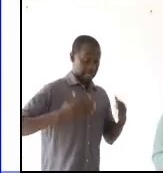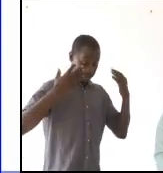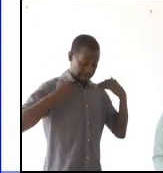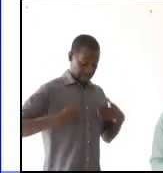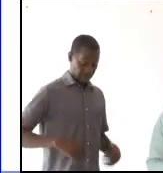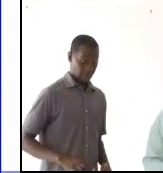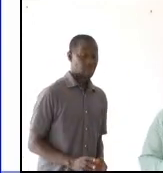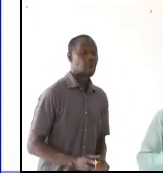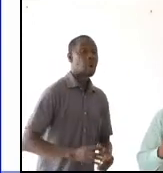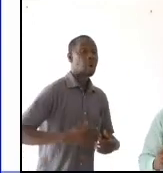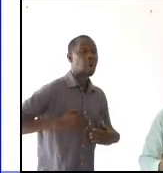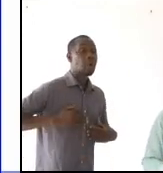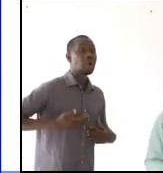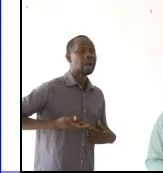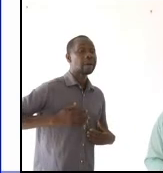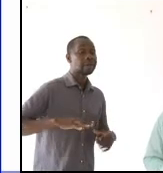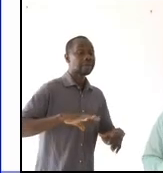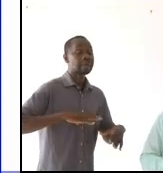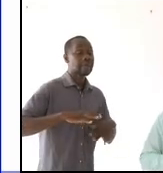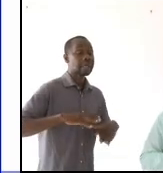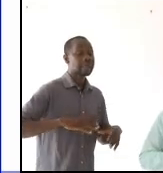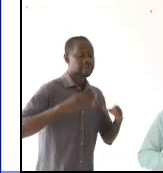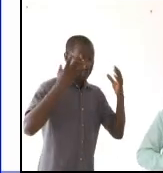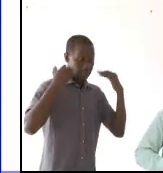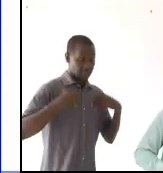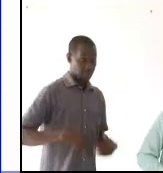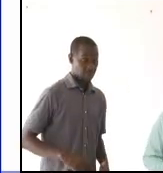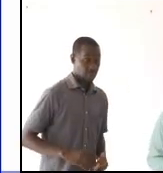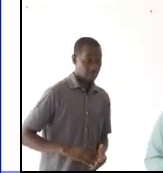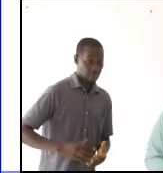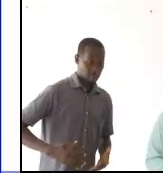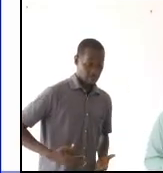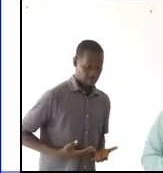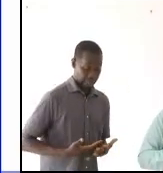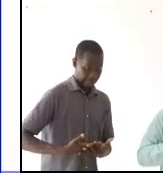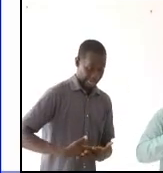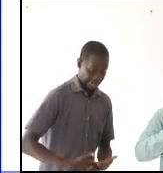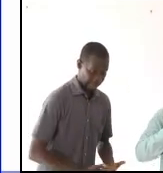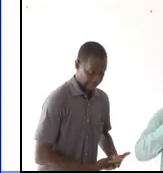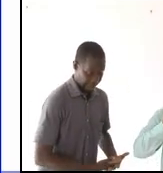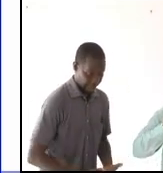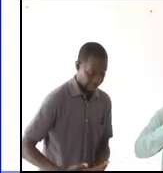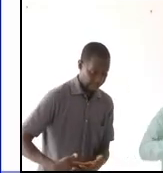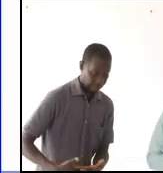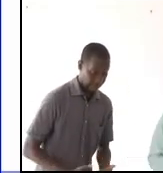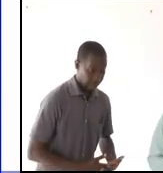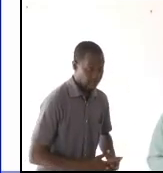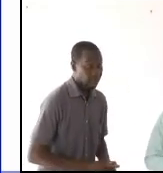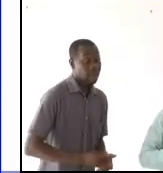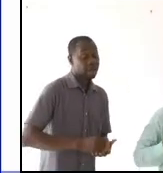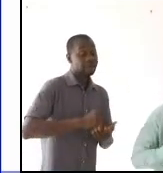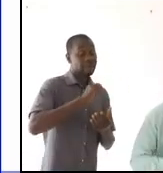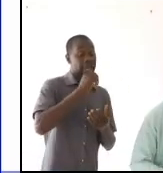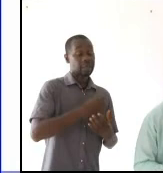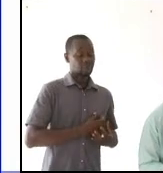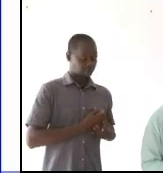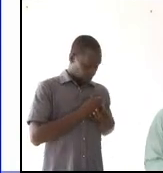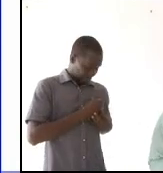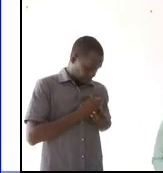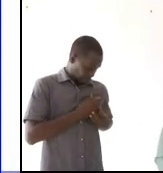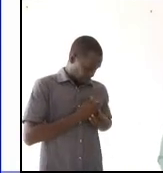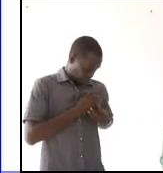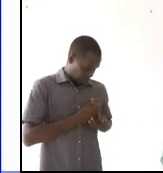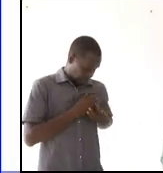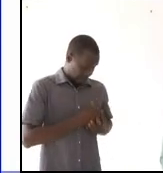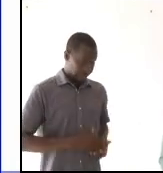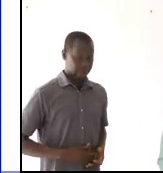more feminine, and prepare their body for carrying a baby and, of course, feeding the baby with breast milk and